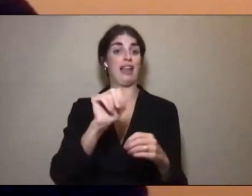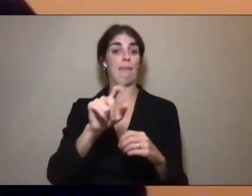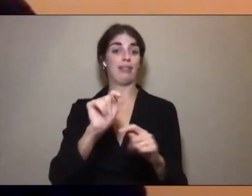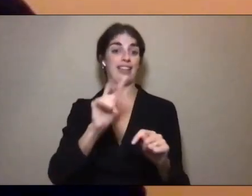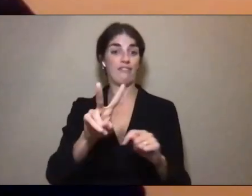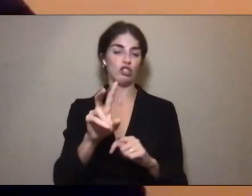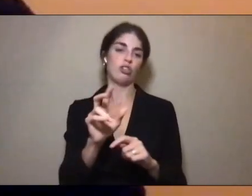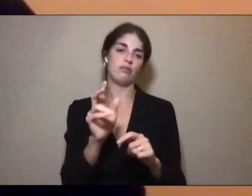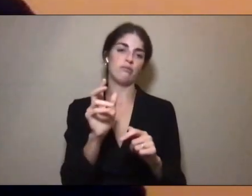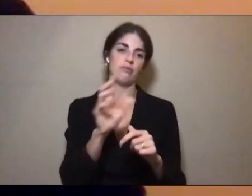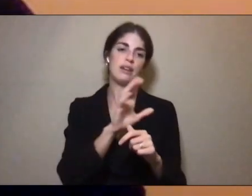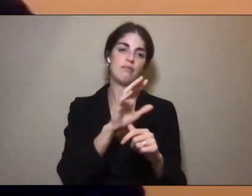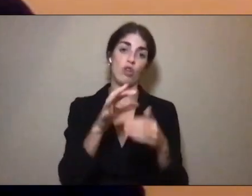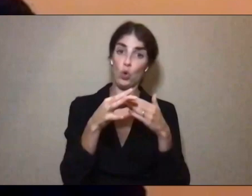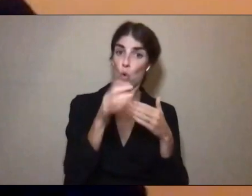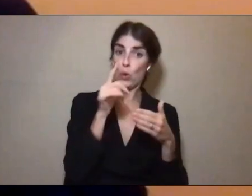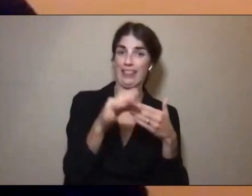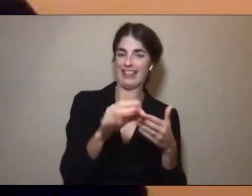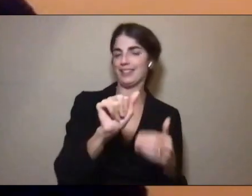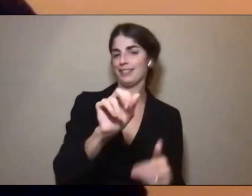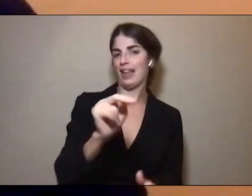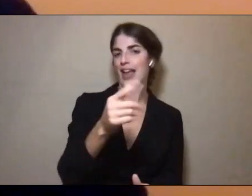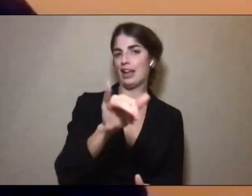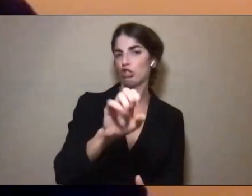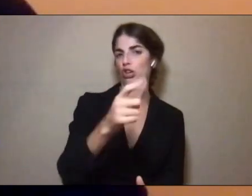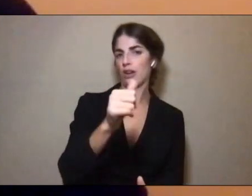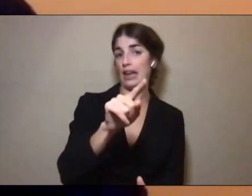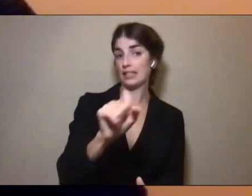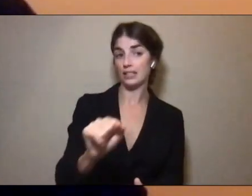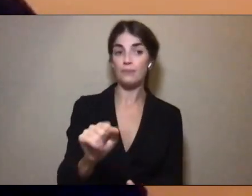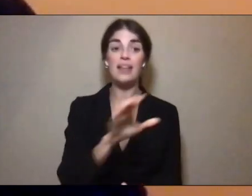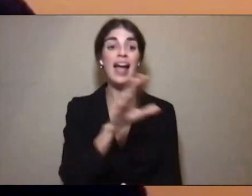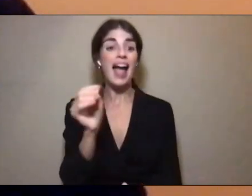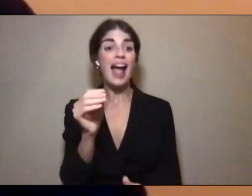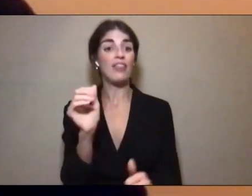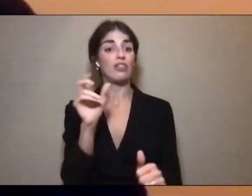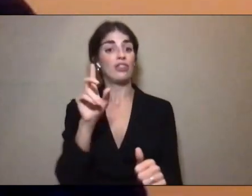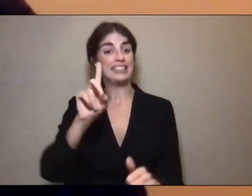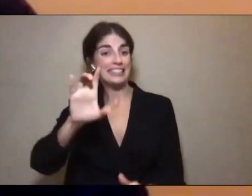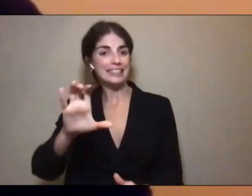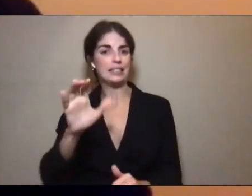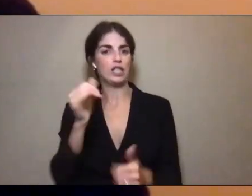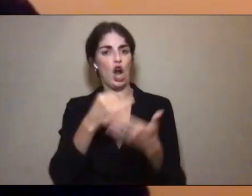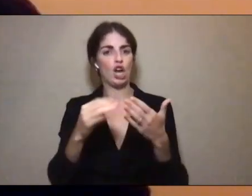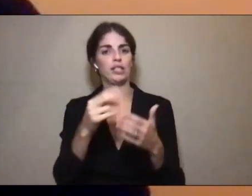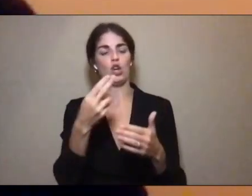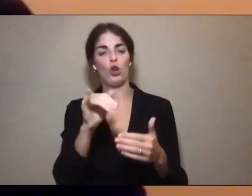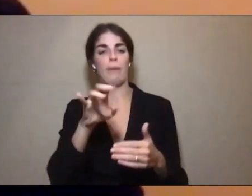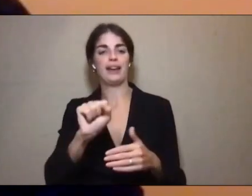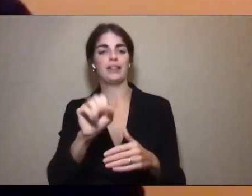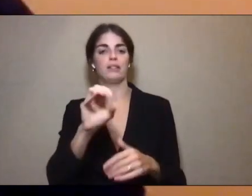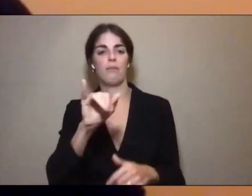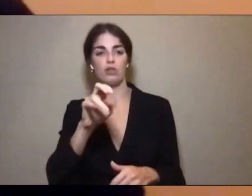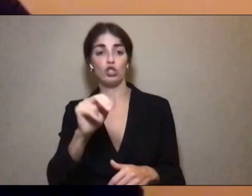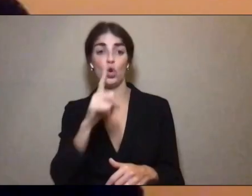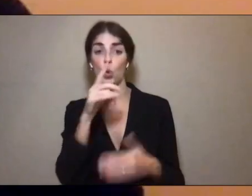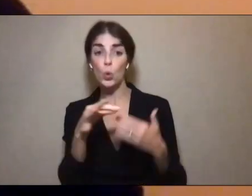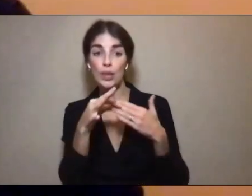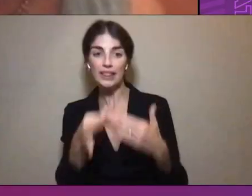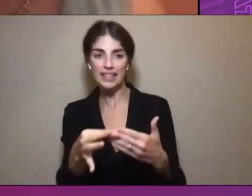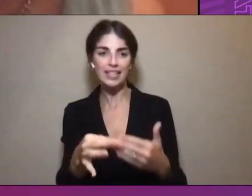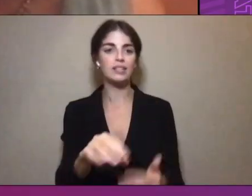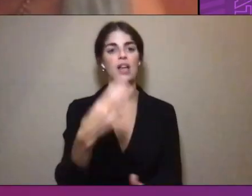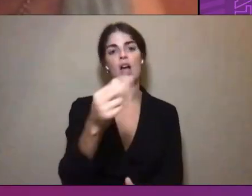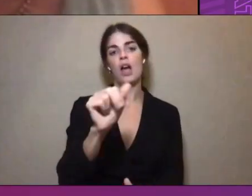of Columbia Arts and Humanities Commission, led by Acting Executive Director Haran Sarika Baran. Thank you.